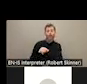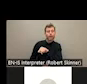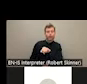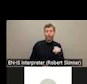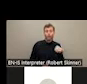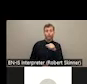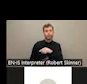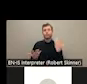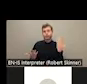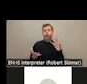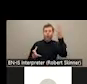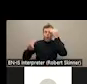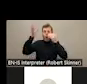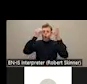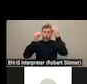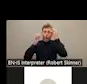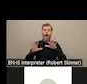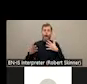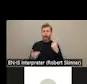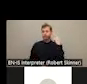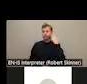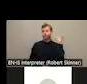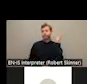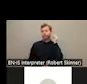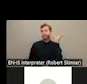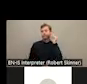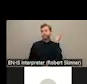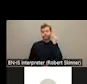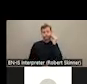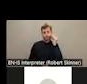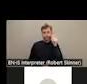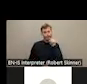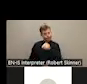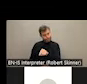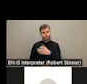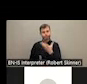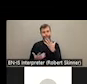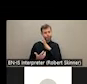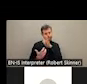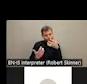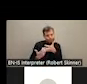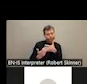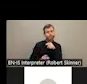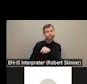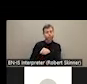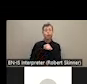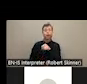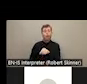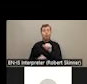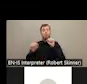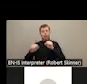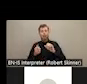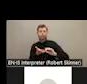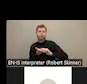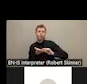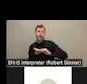orally. They listen since they cannot see. And they also use Braille, but the